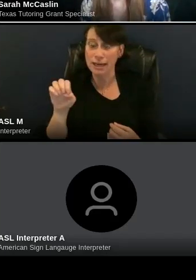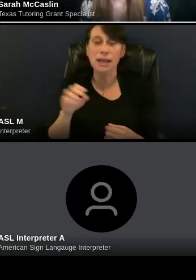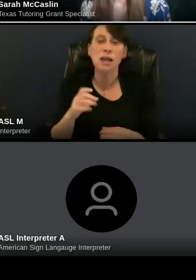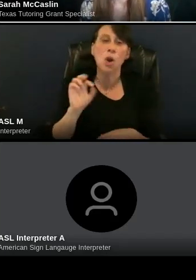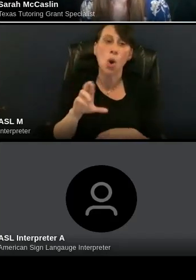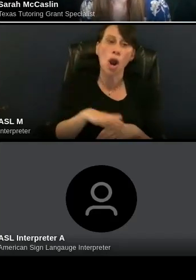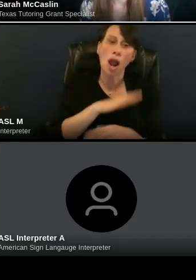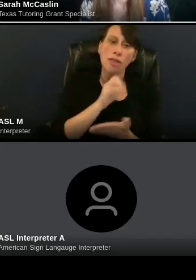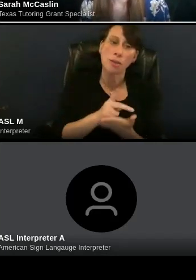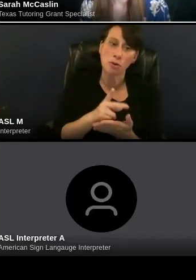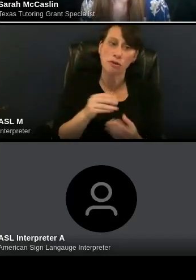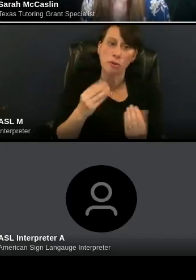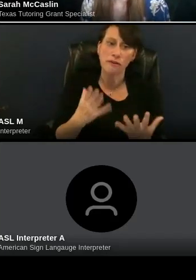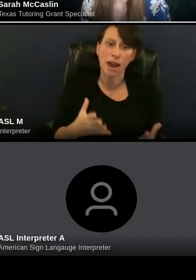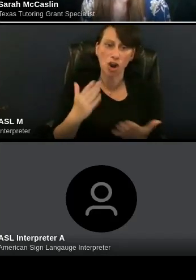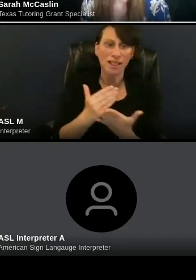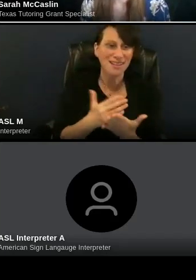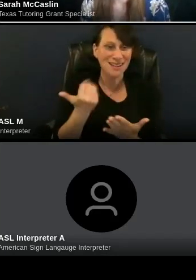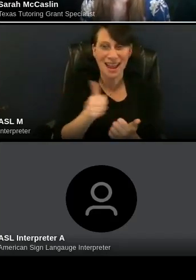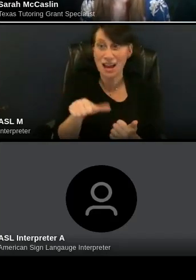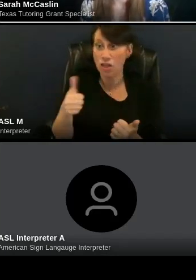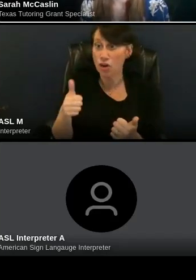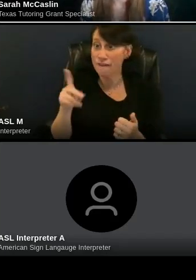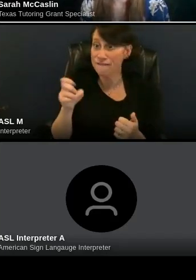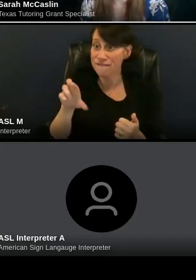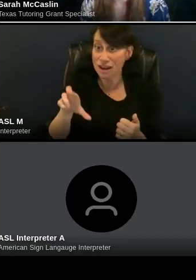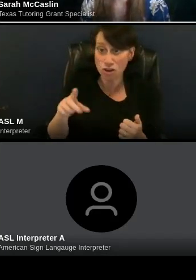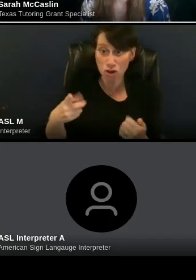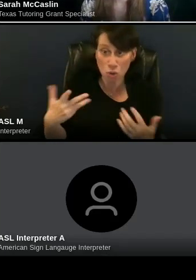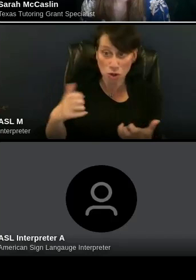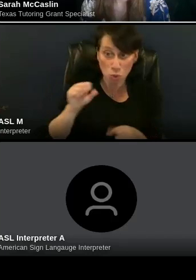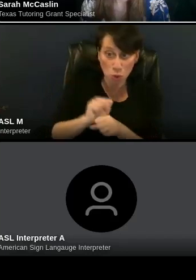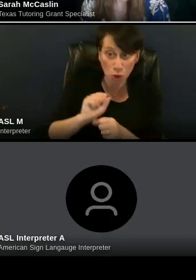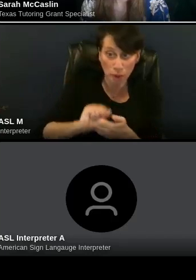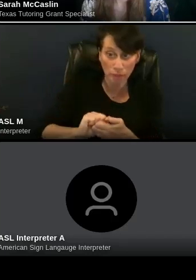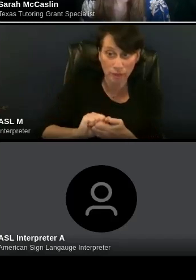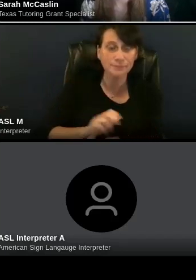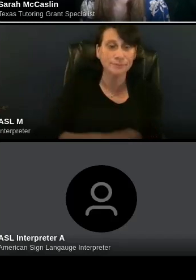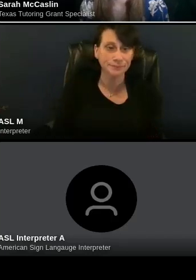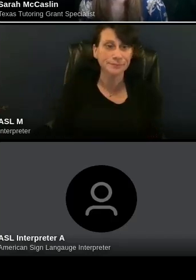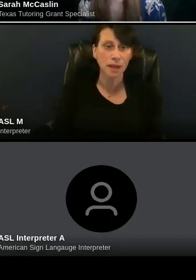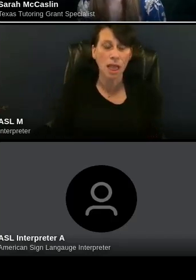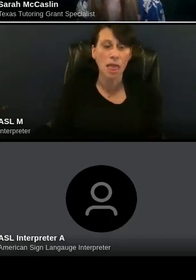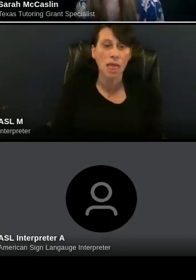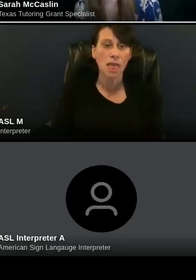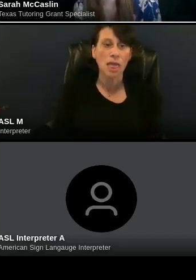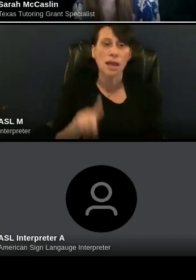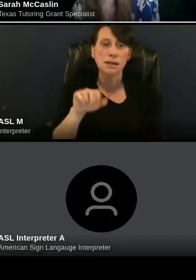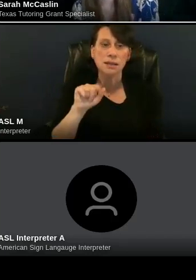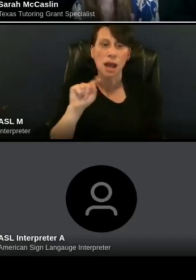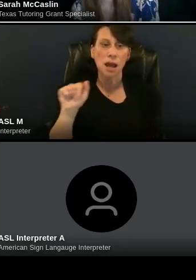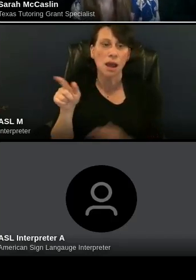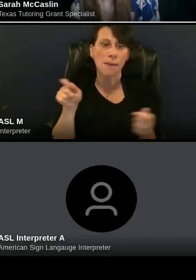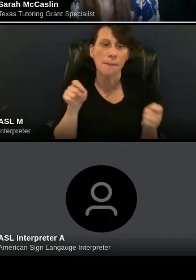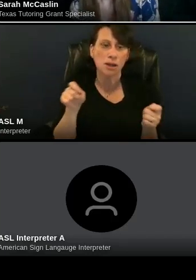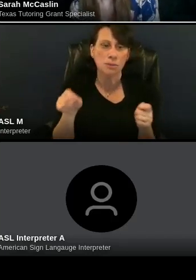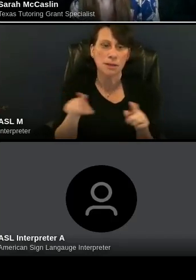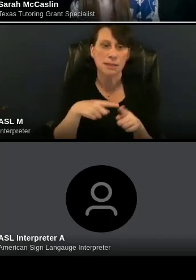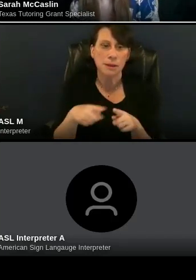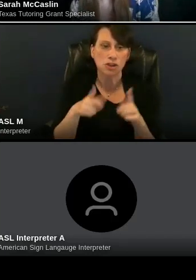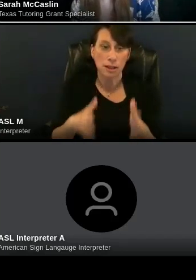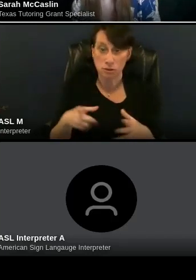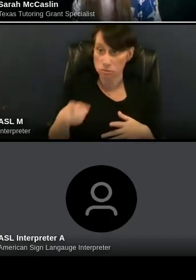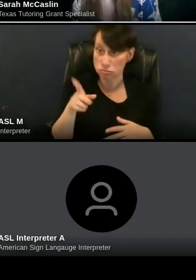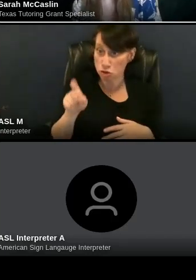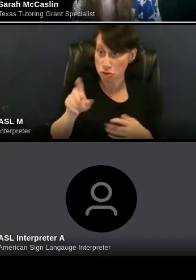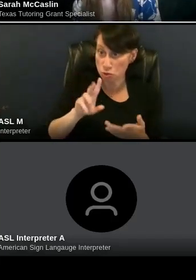approved provider list. Is there another vendor that you're interested in working with? Data management specialist. Do you